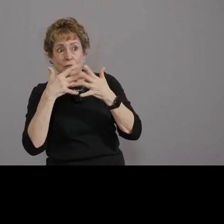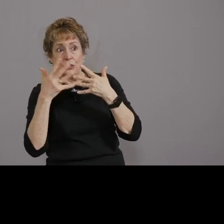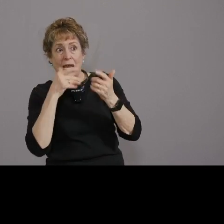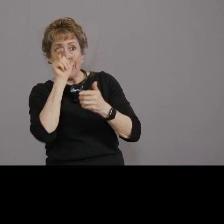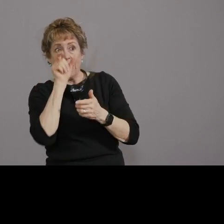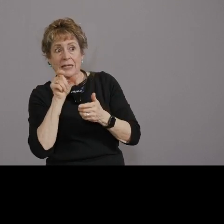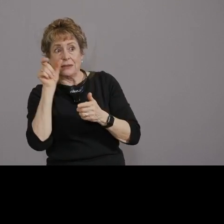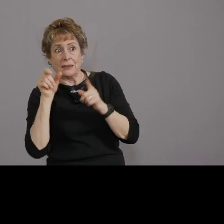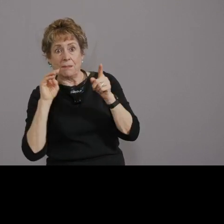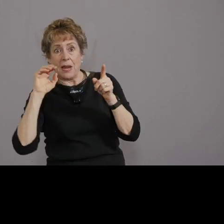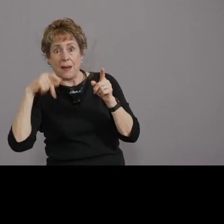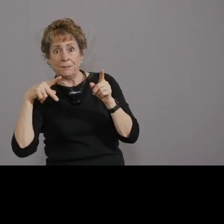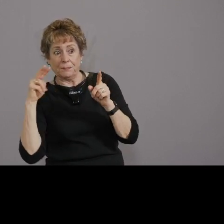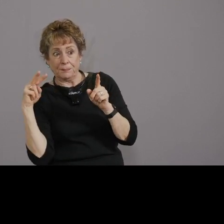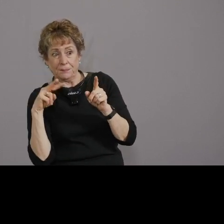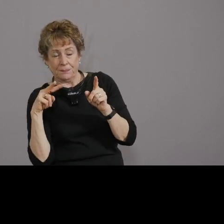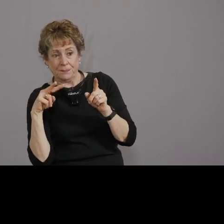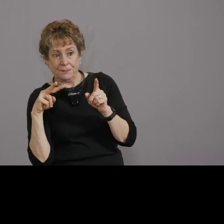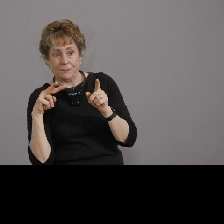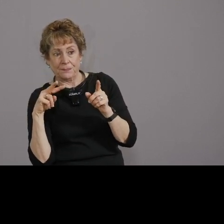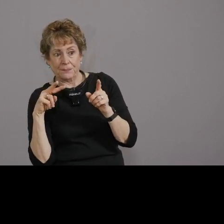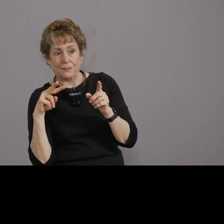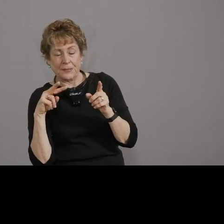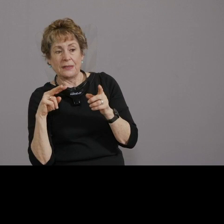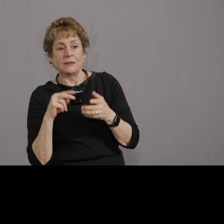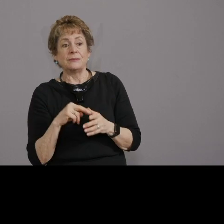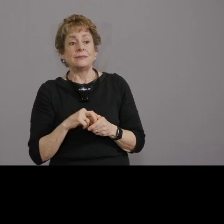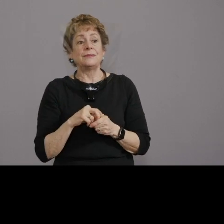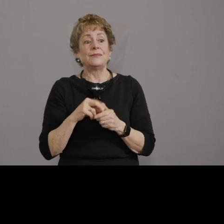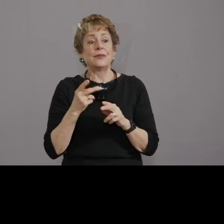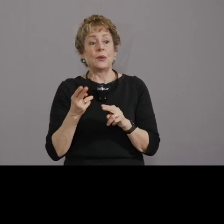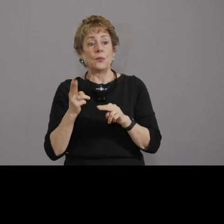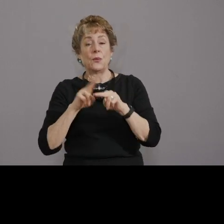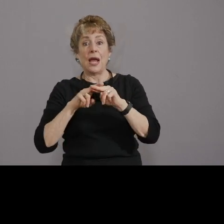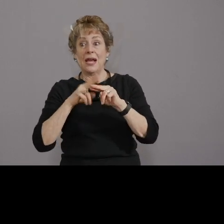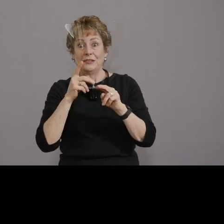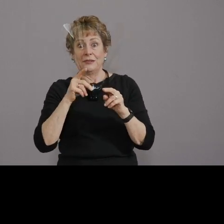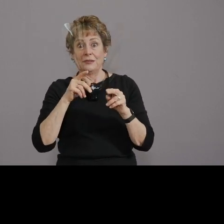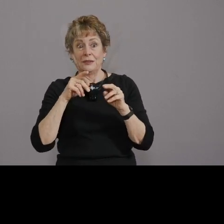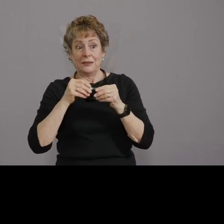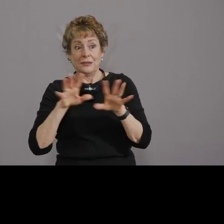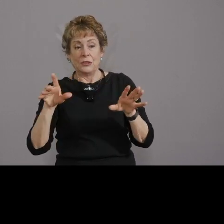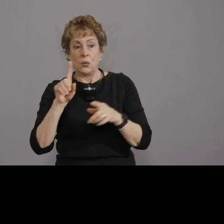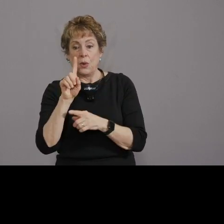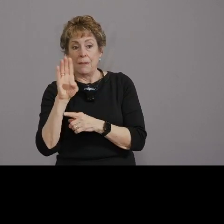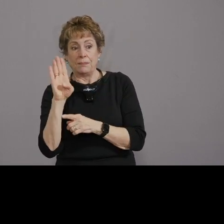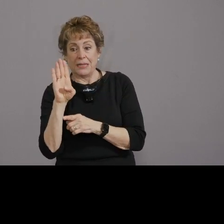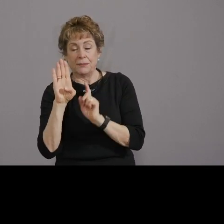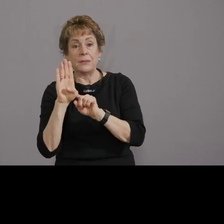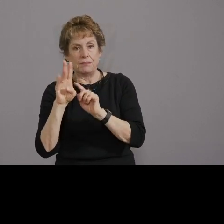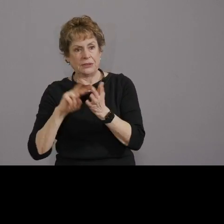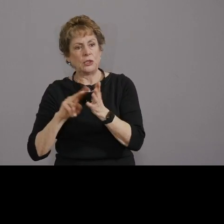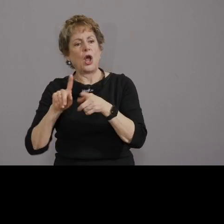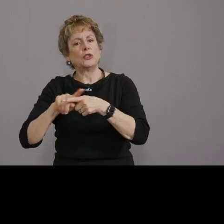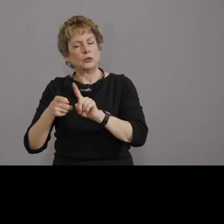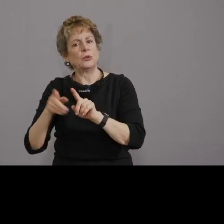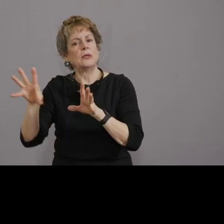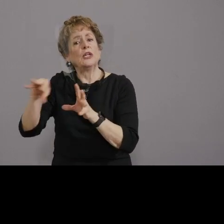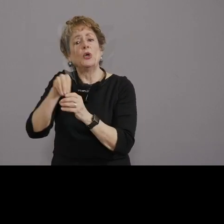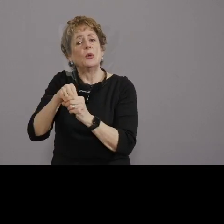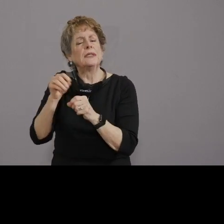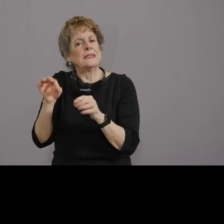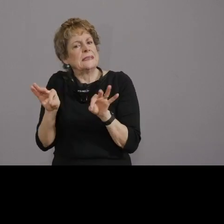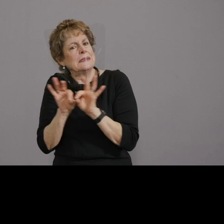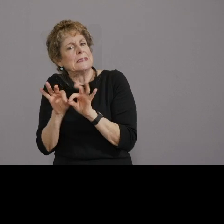occupations. When we increase to 1B, that also includes our essential workers, and so those will be people that continue to keep